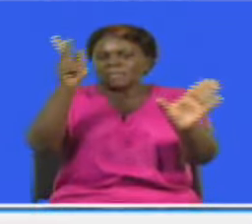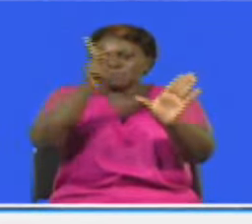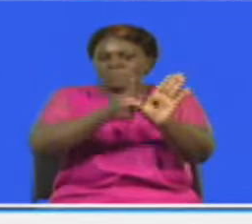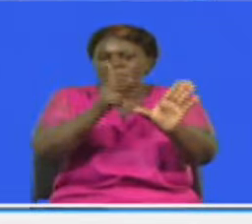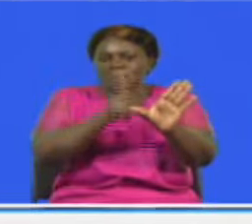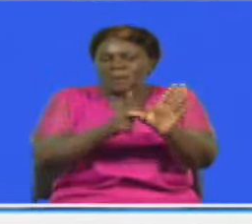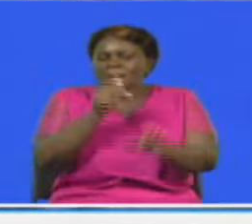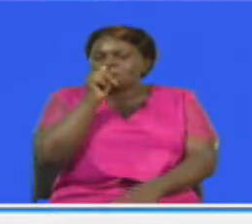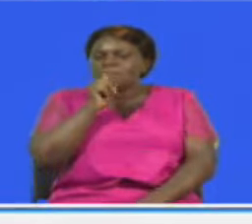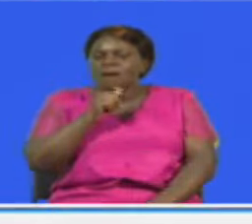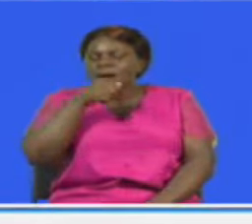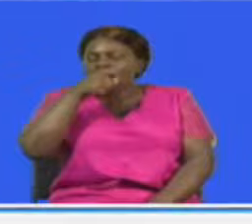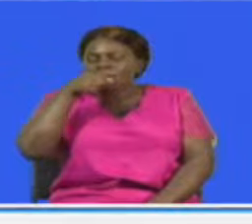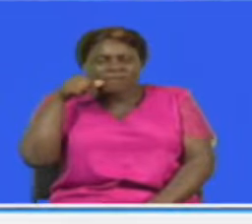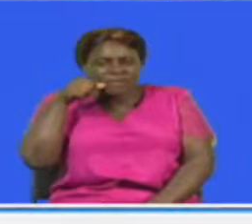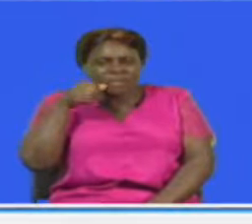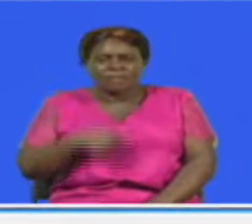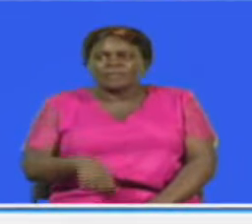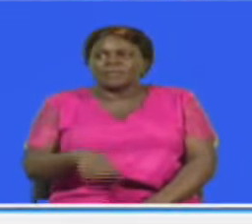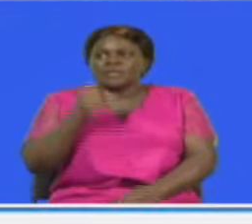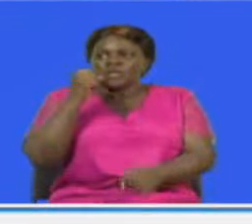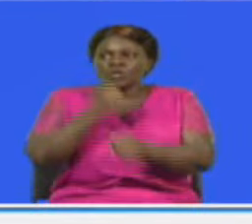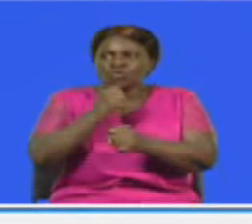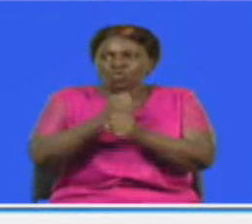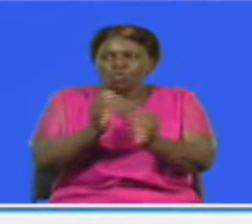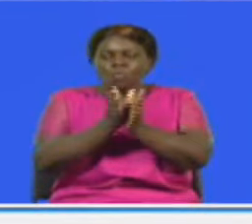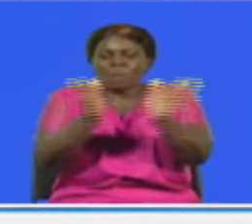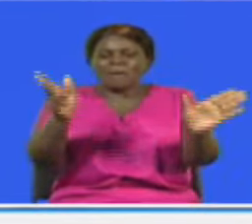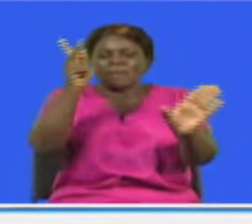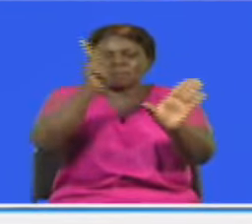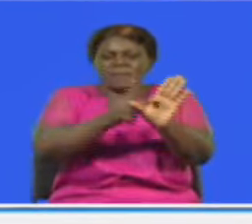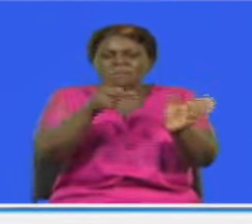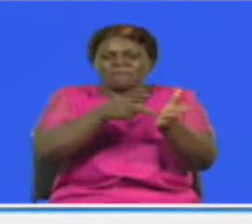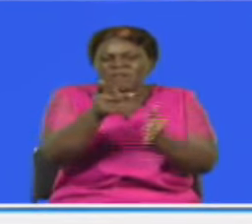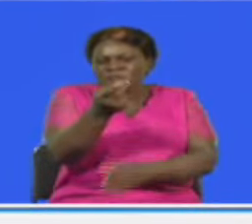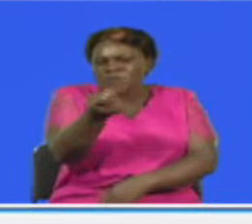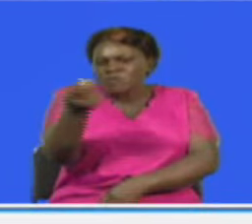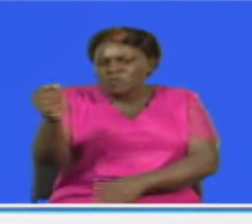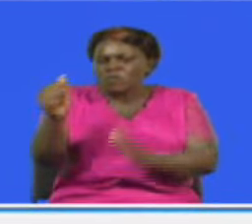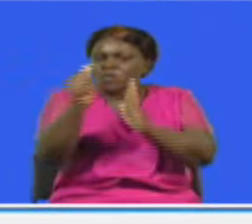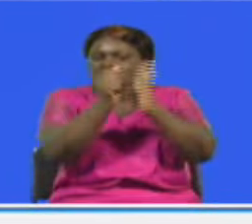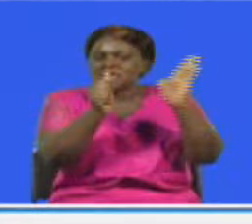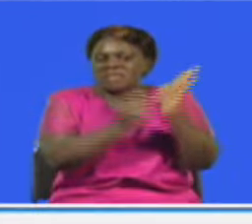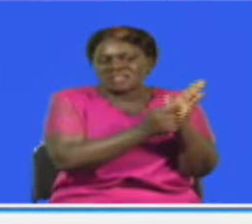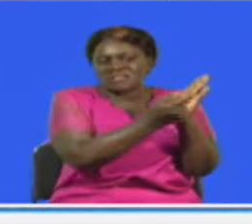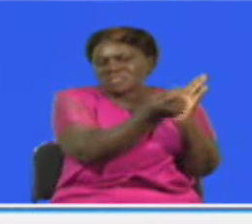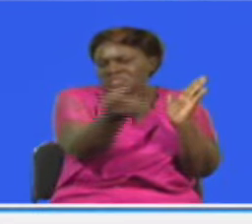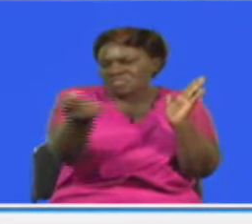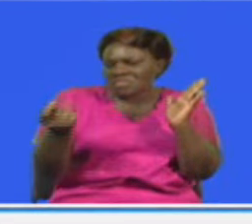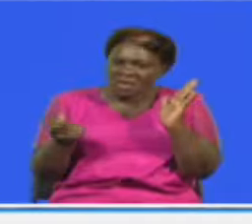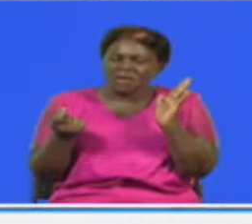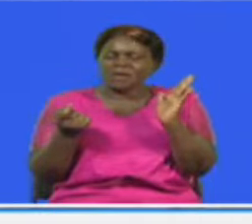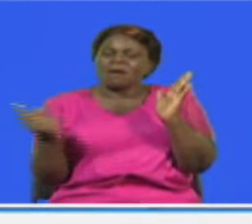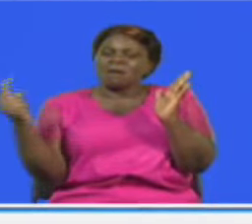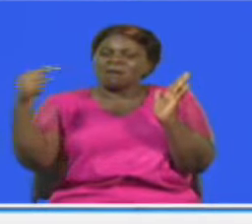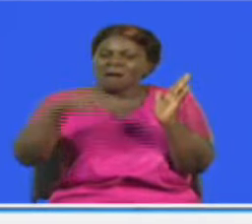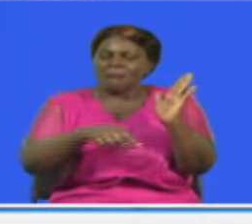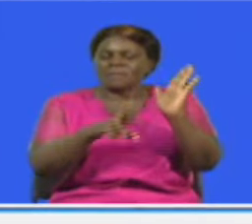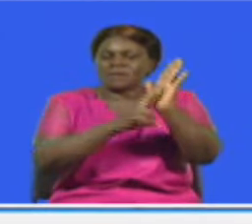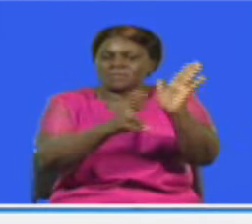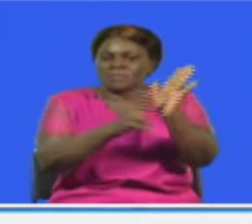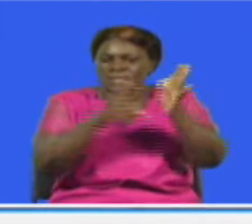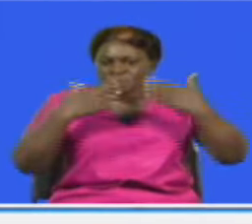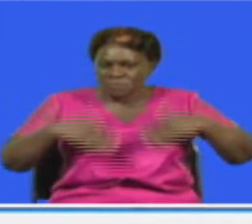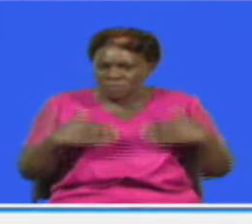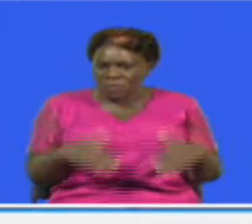participation in secrecy. If they carry out a public participation, they pay a few agents here and there who comes to represent the